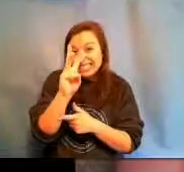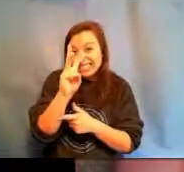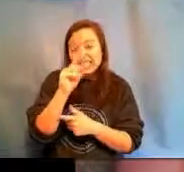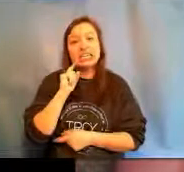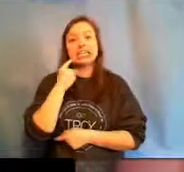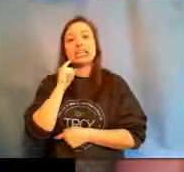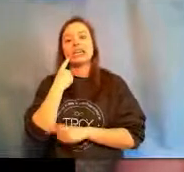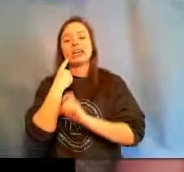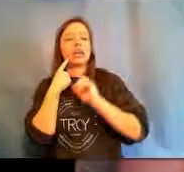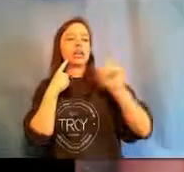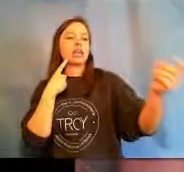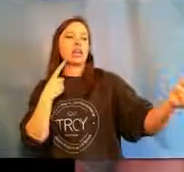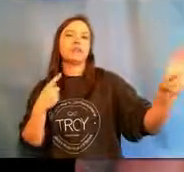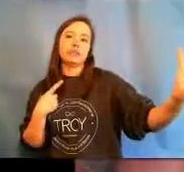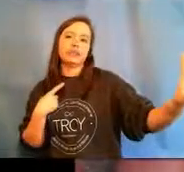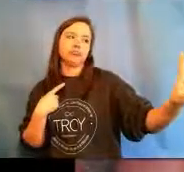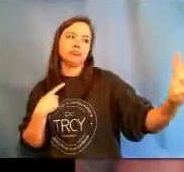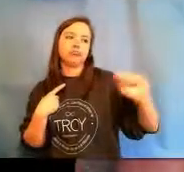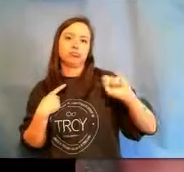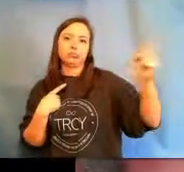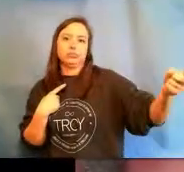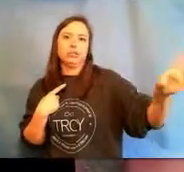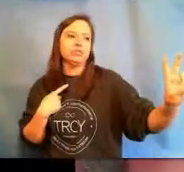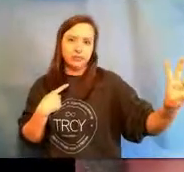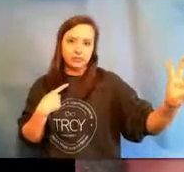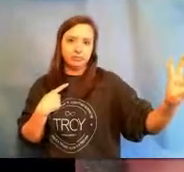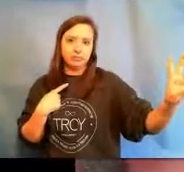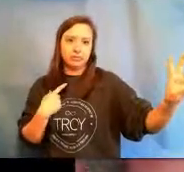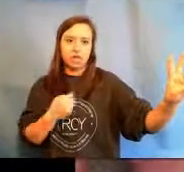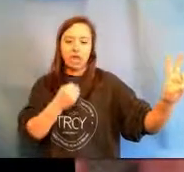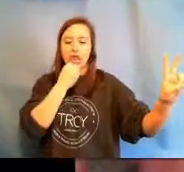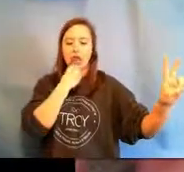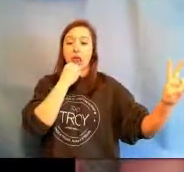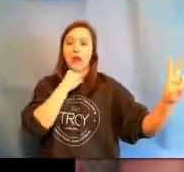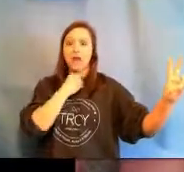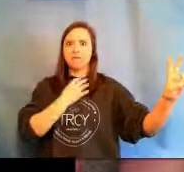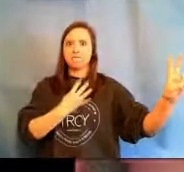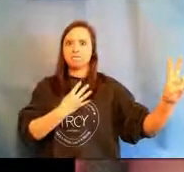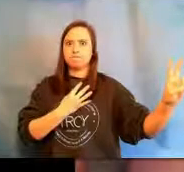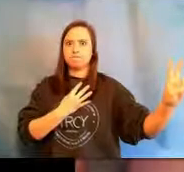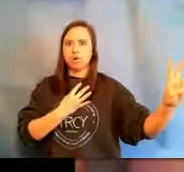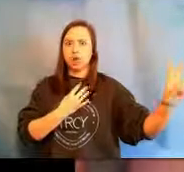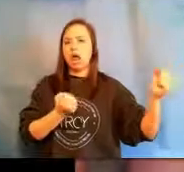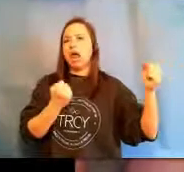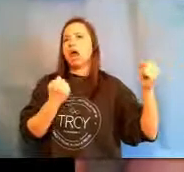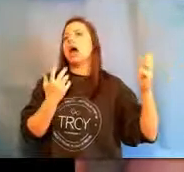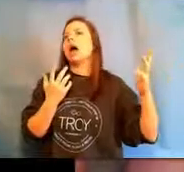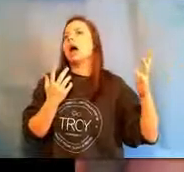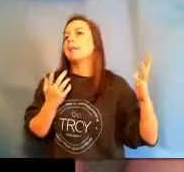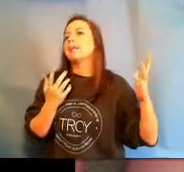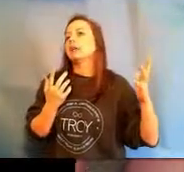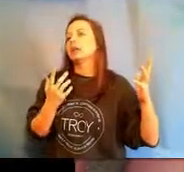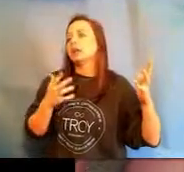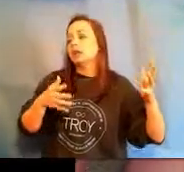gave 7 candy hearts to John, and she ate 4. How many candy hearts